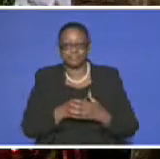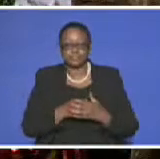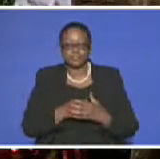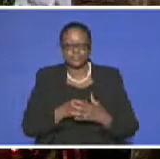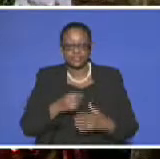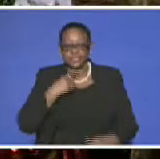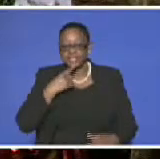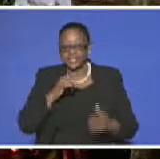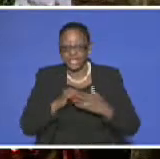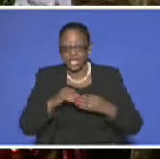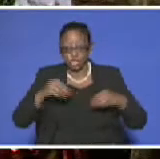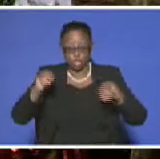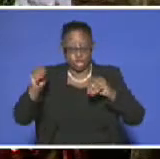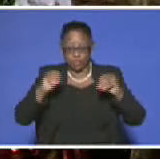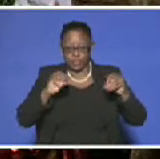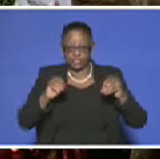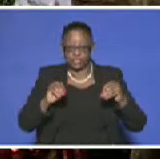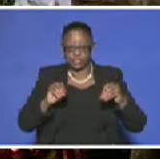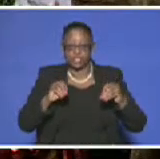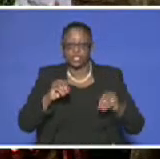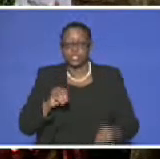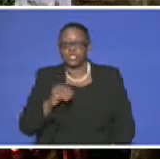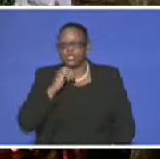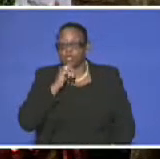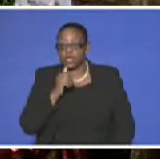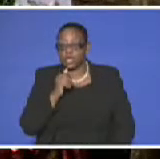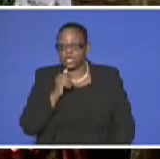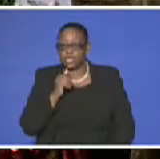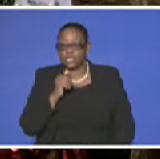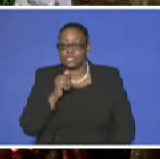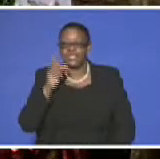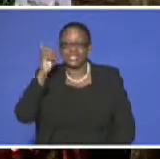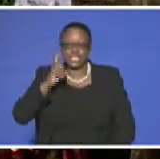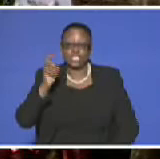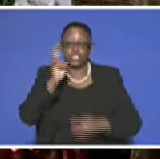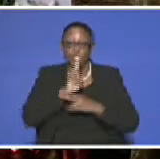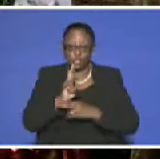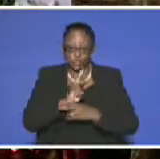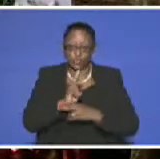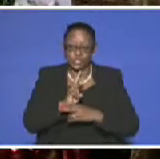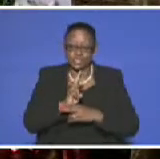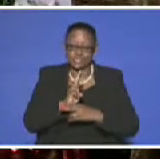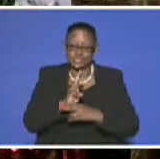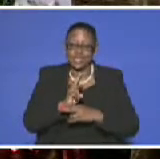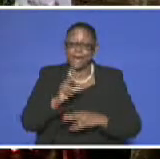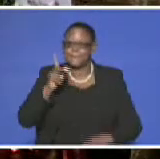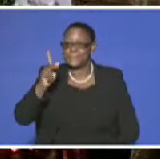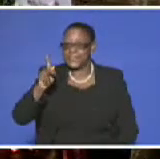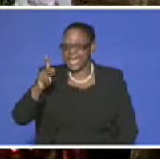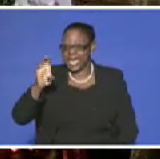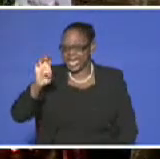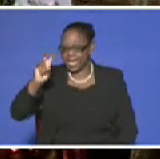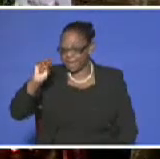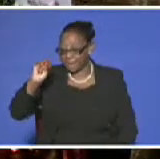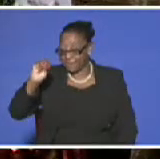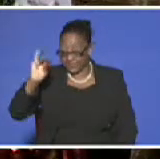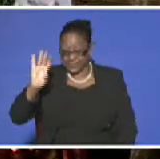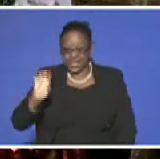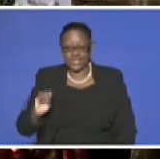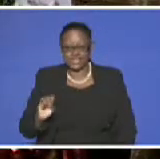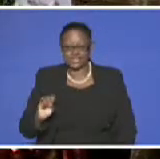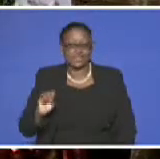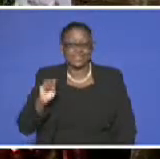Well, shoppers won't be able to use the penny to purchase items anymore, as today marks the official decommissioning of the 1 cent